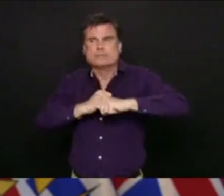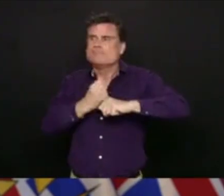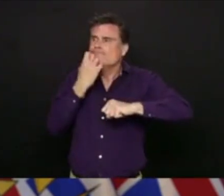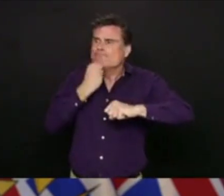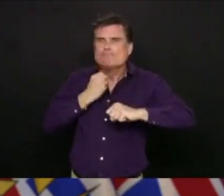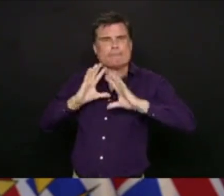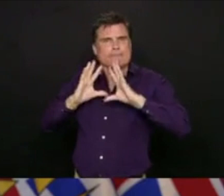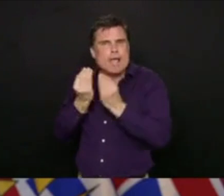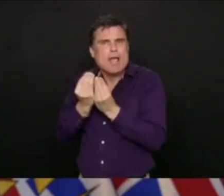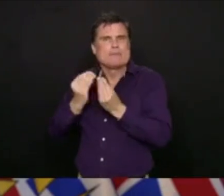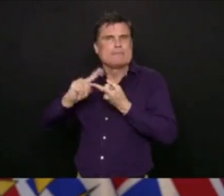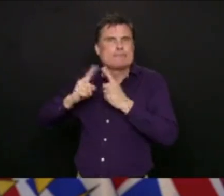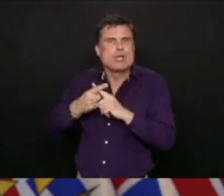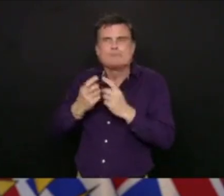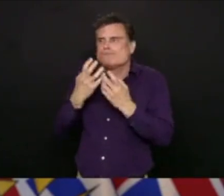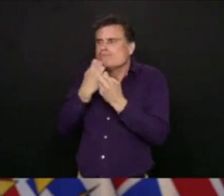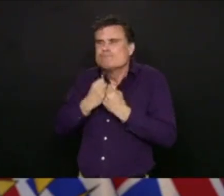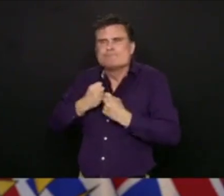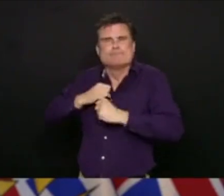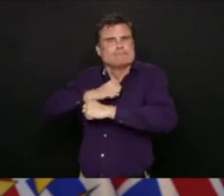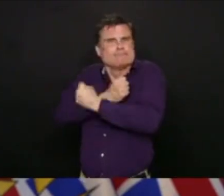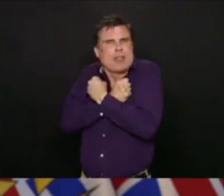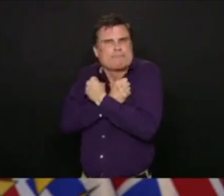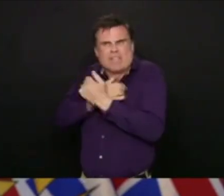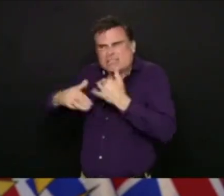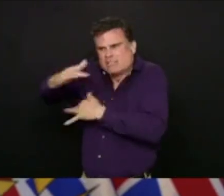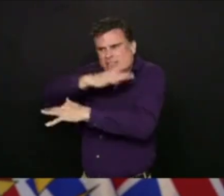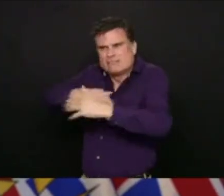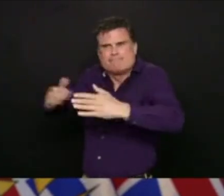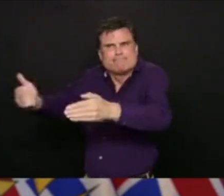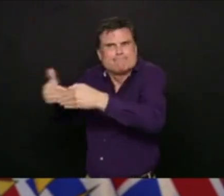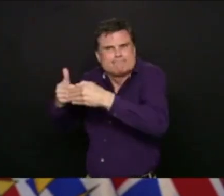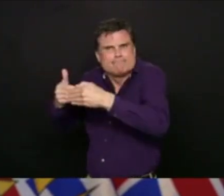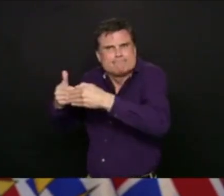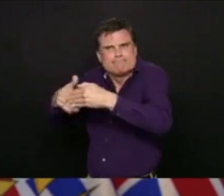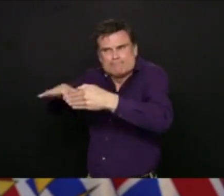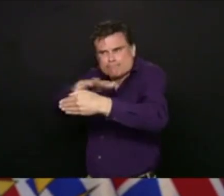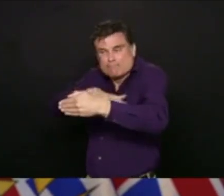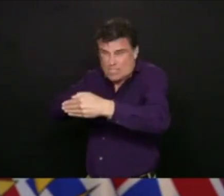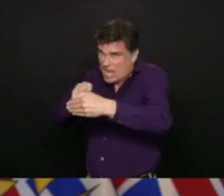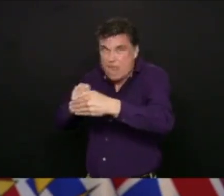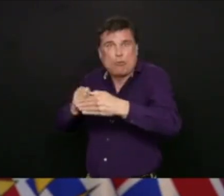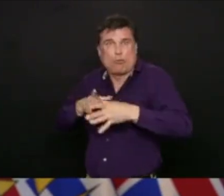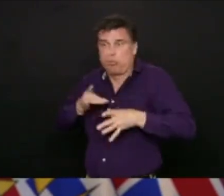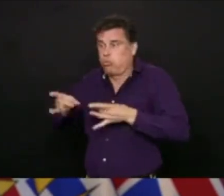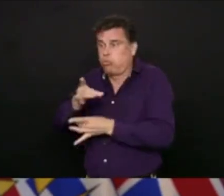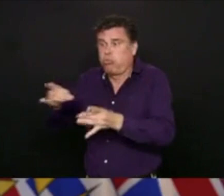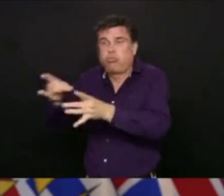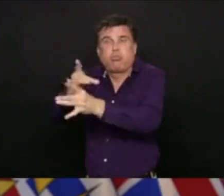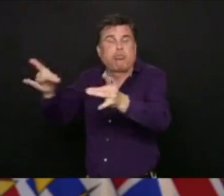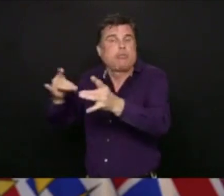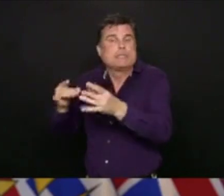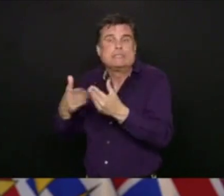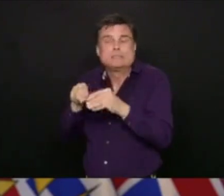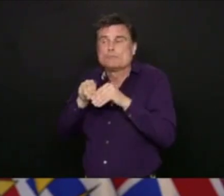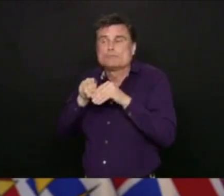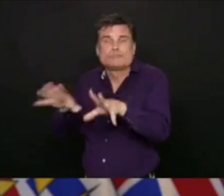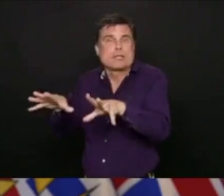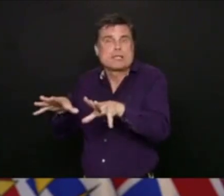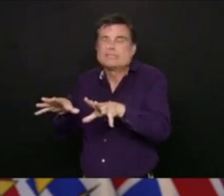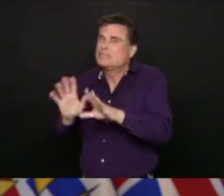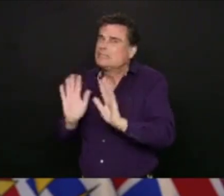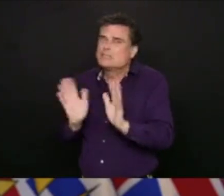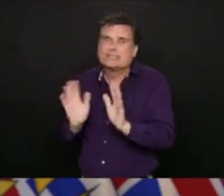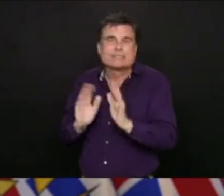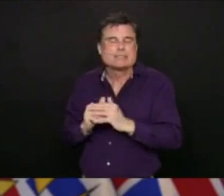and within communities. And so this is what we are requiring you to do, recognizing that you have no control over